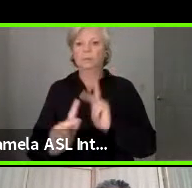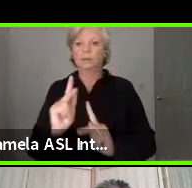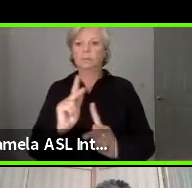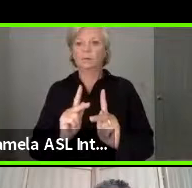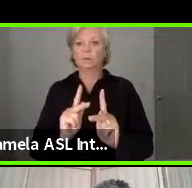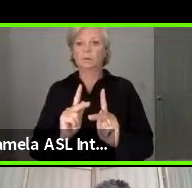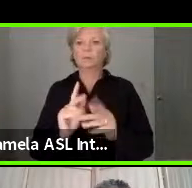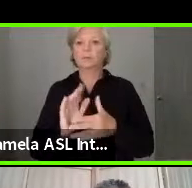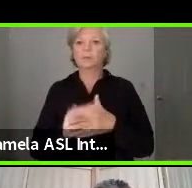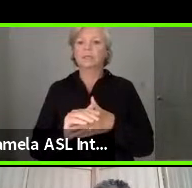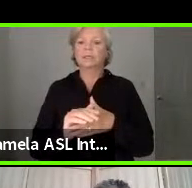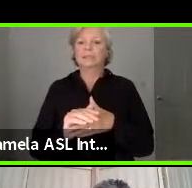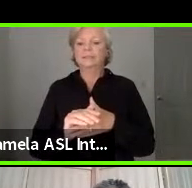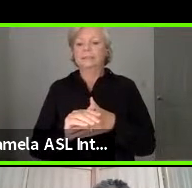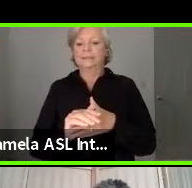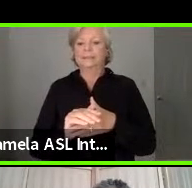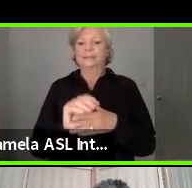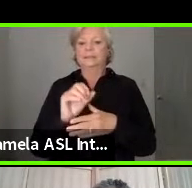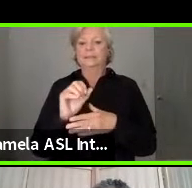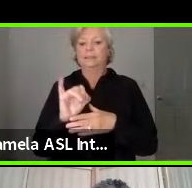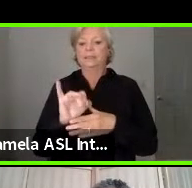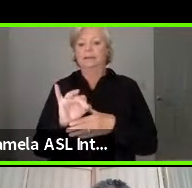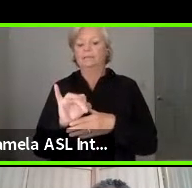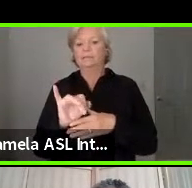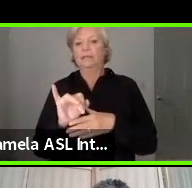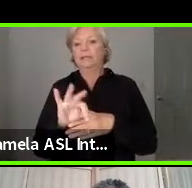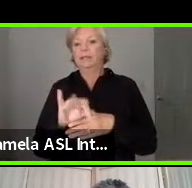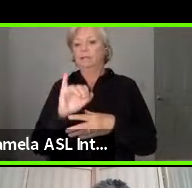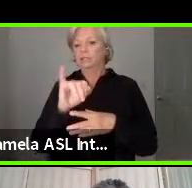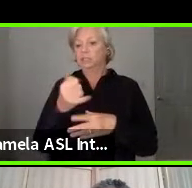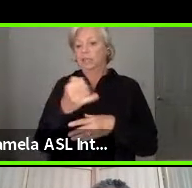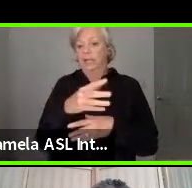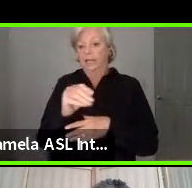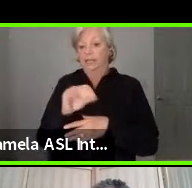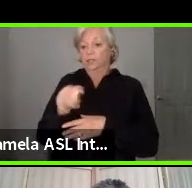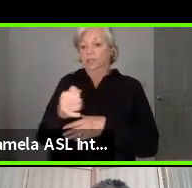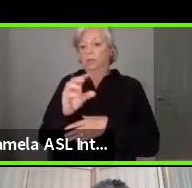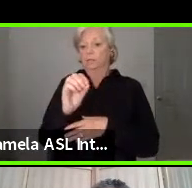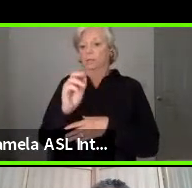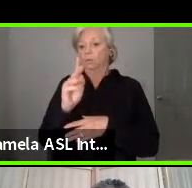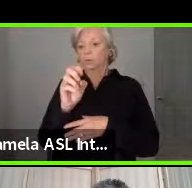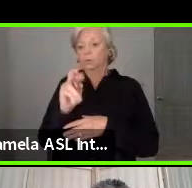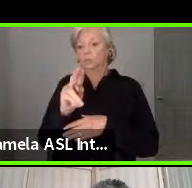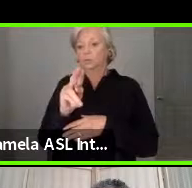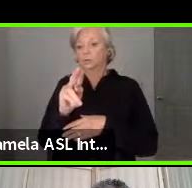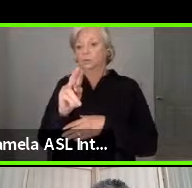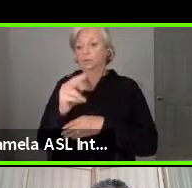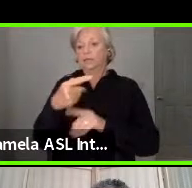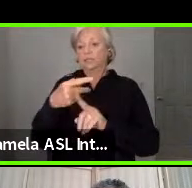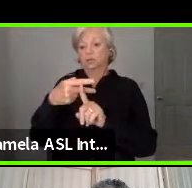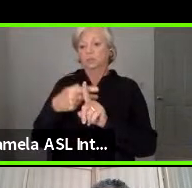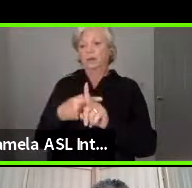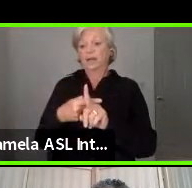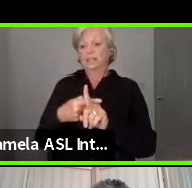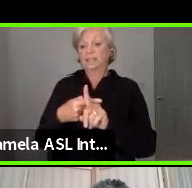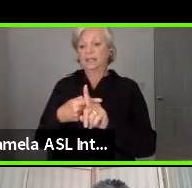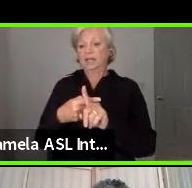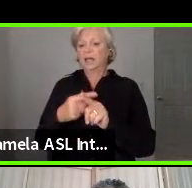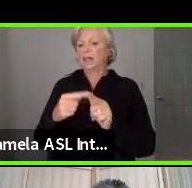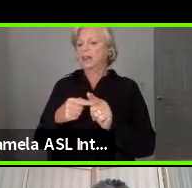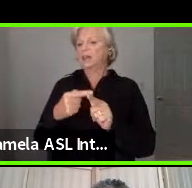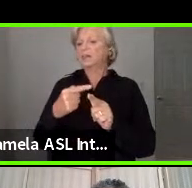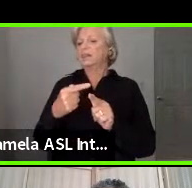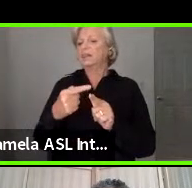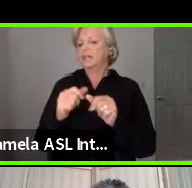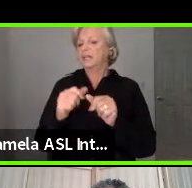with a bone, but if the interval for J&J booster is 2 months, then what is the duration or